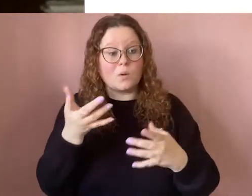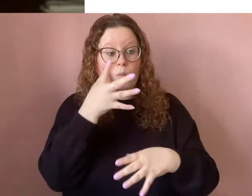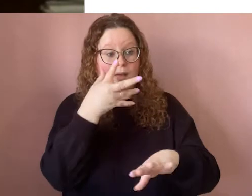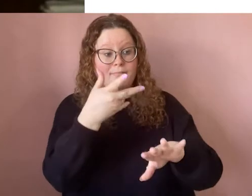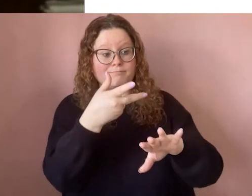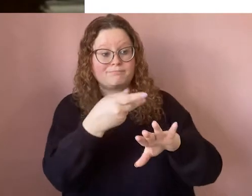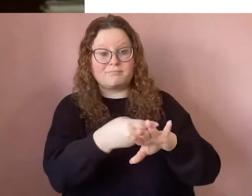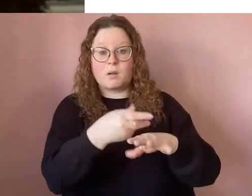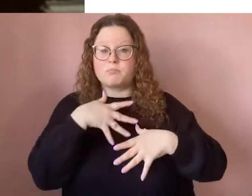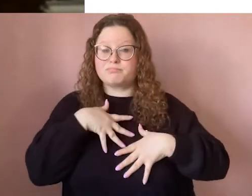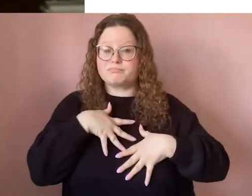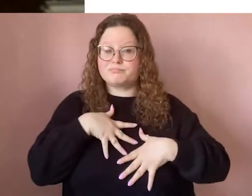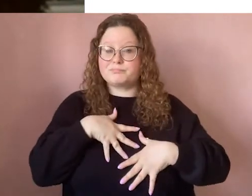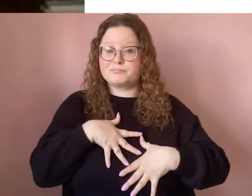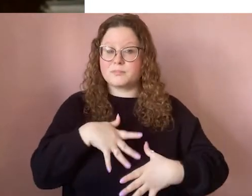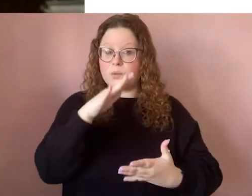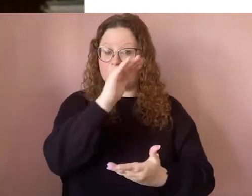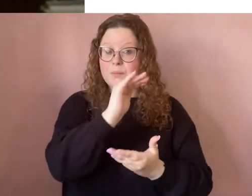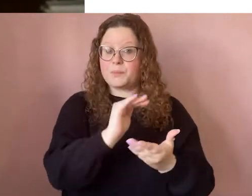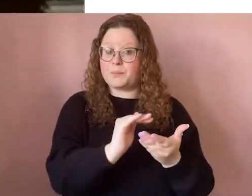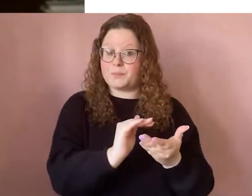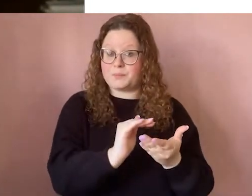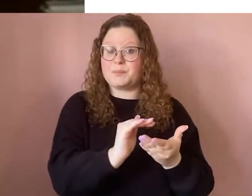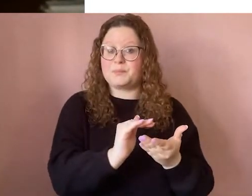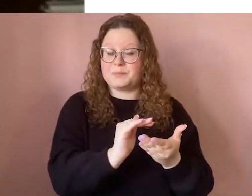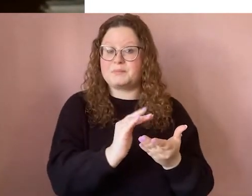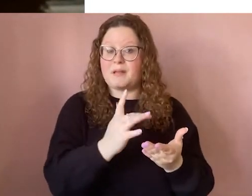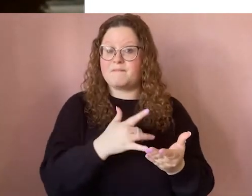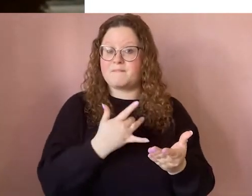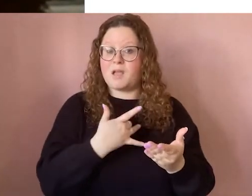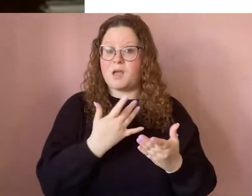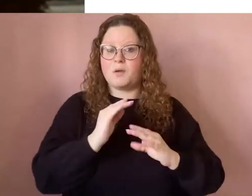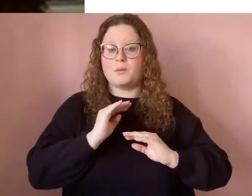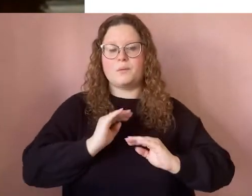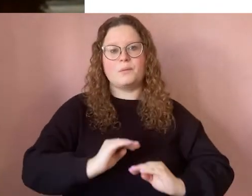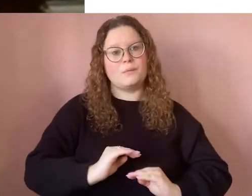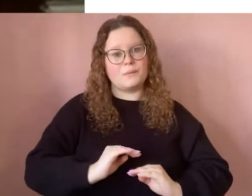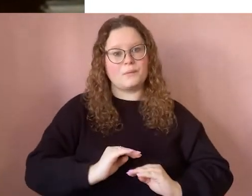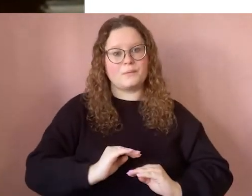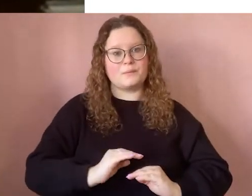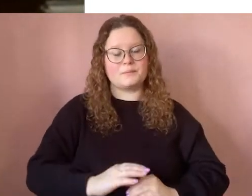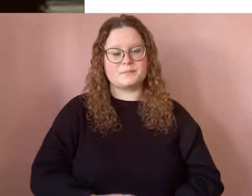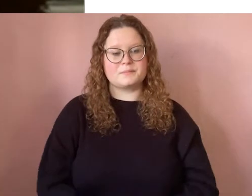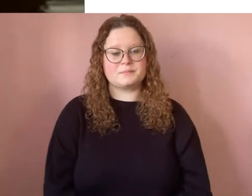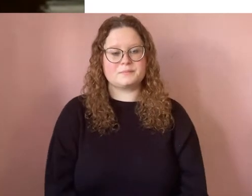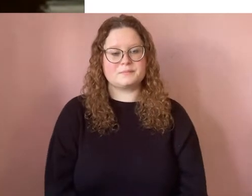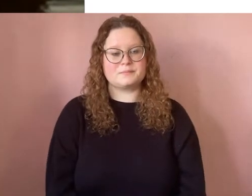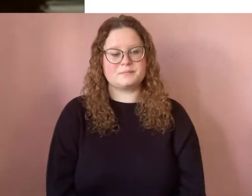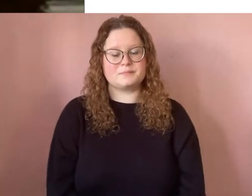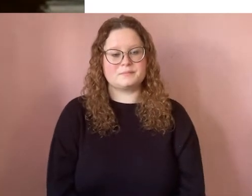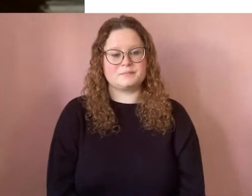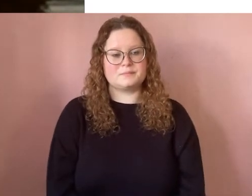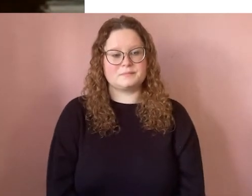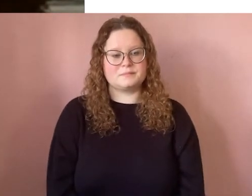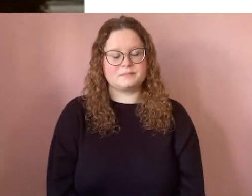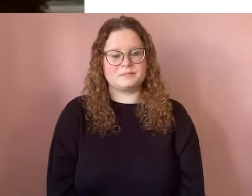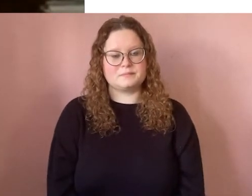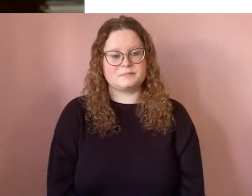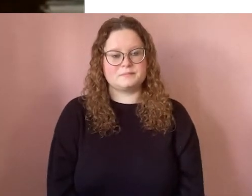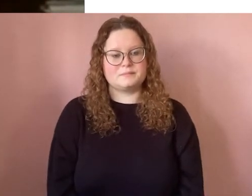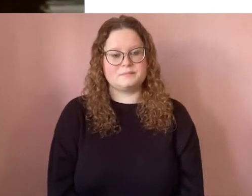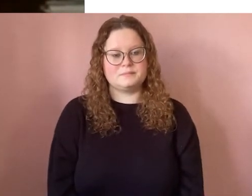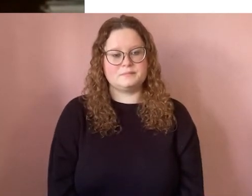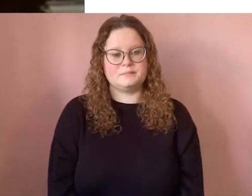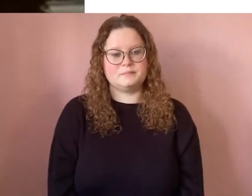of days for relief, not weeks and months, if ever. The lack of